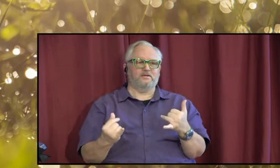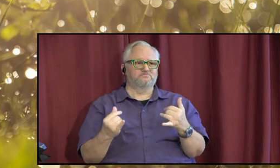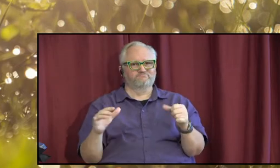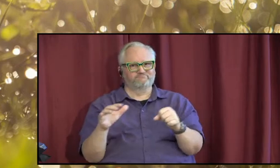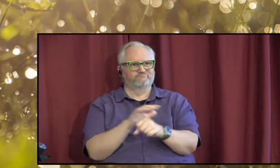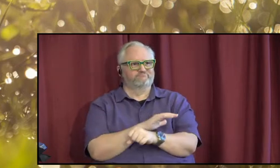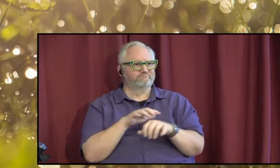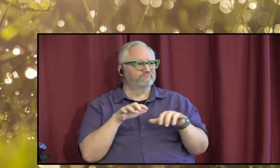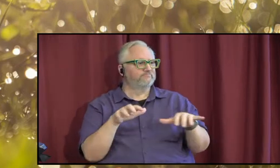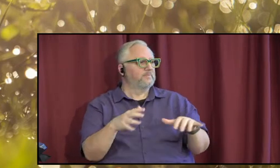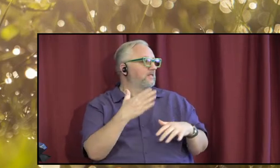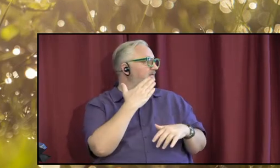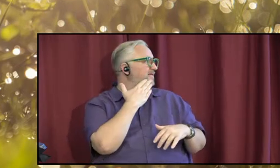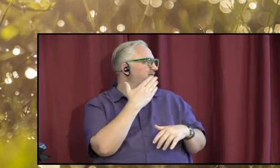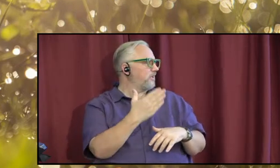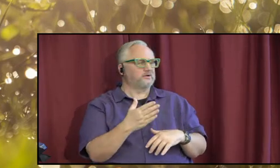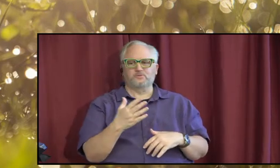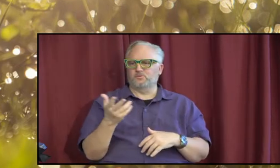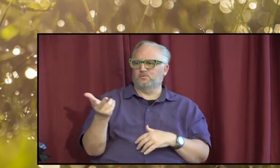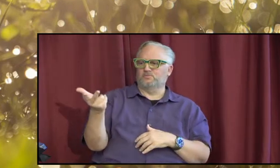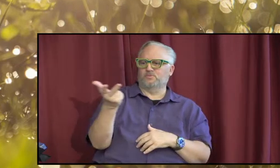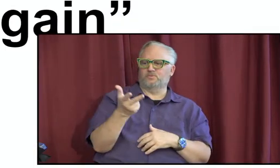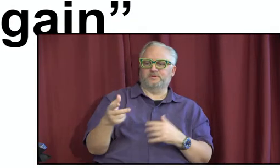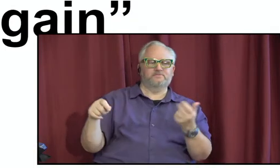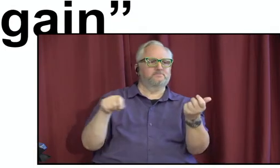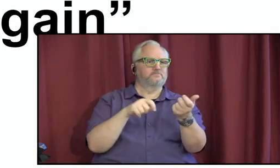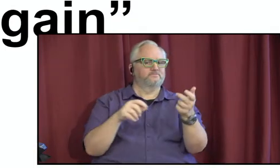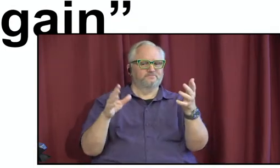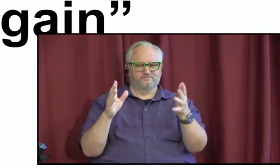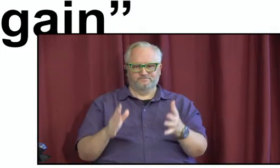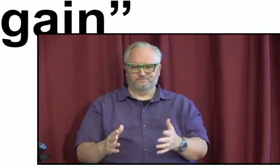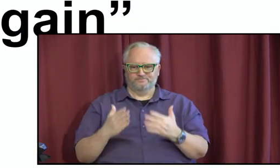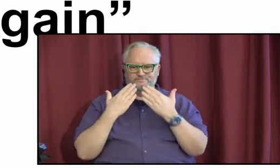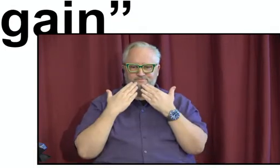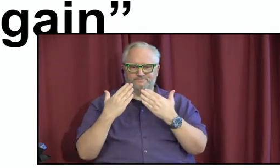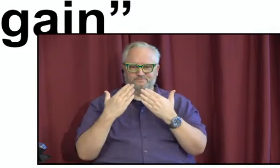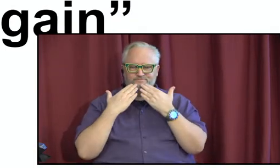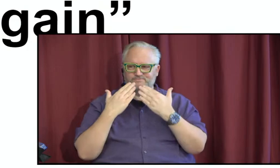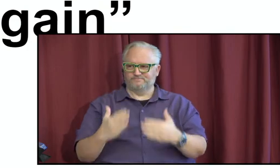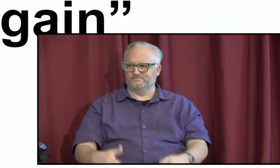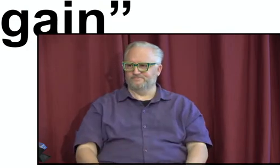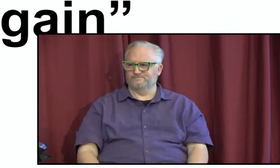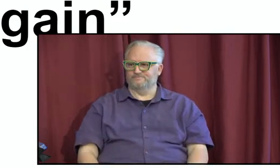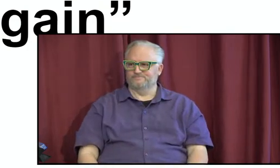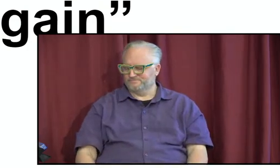you to the Ardor Trio who shared their music with us.